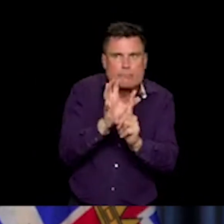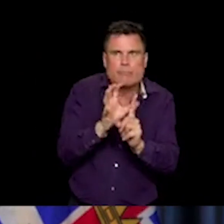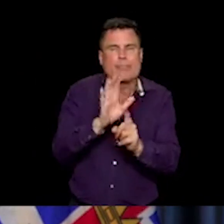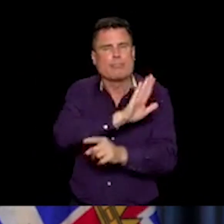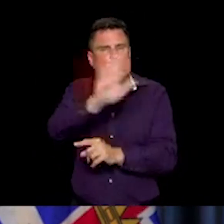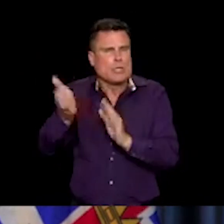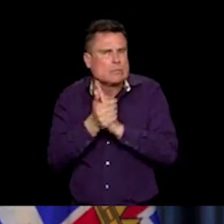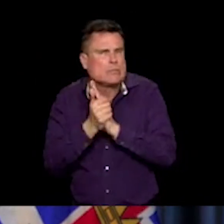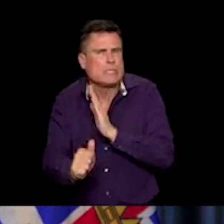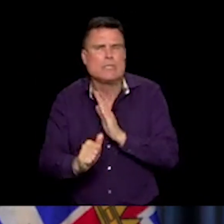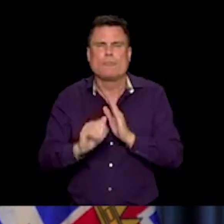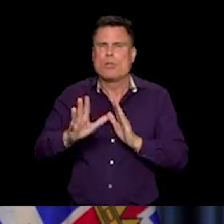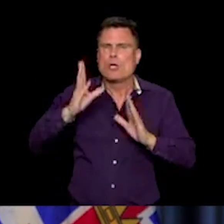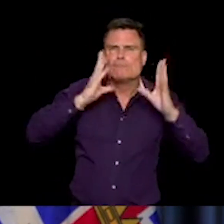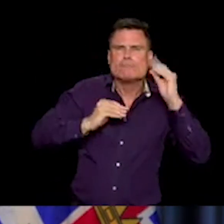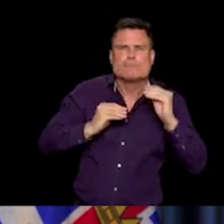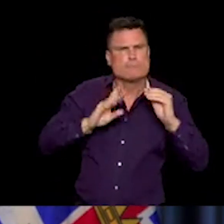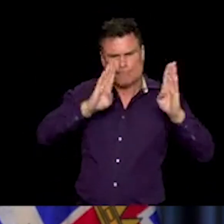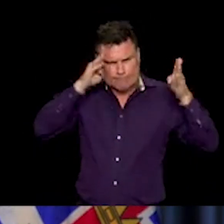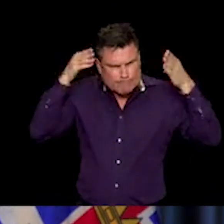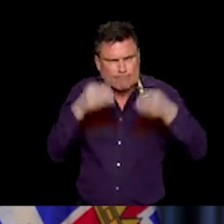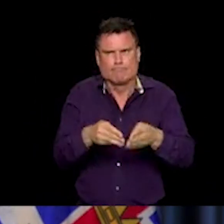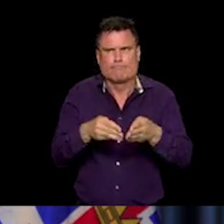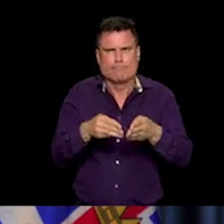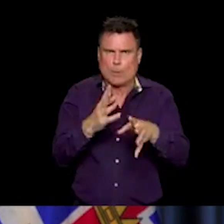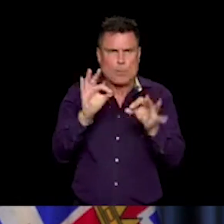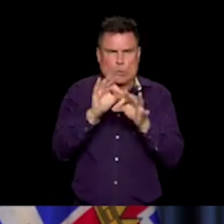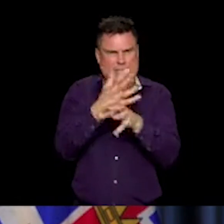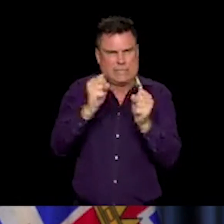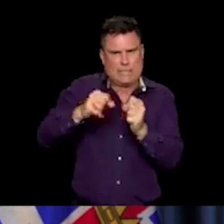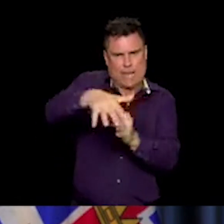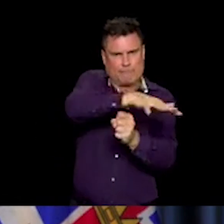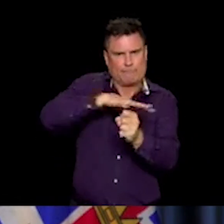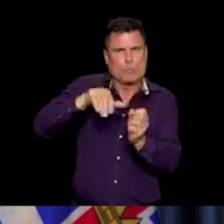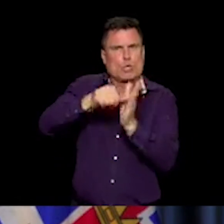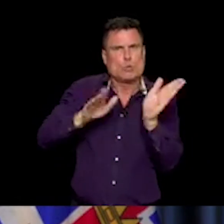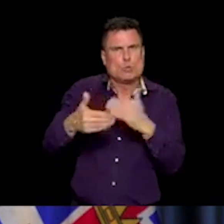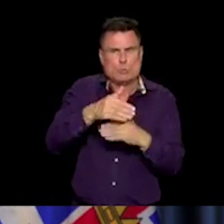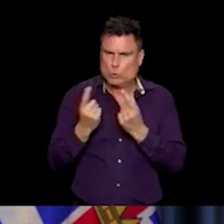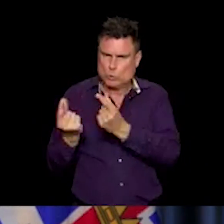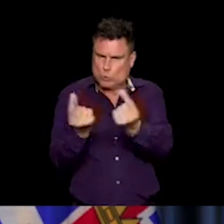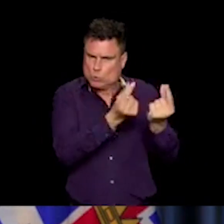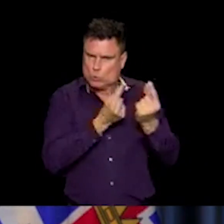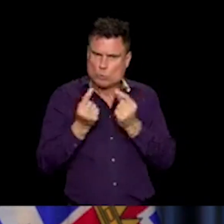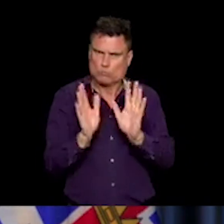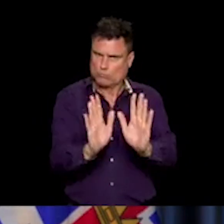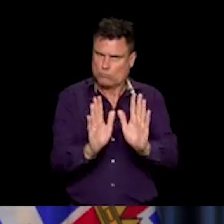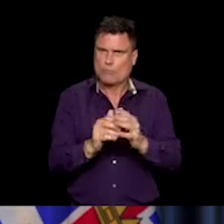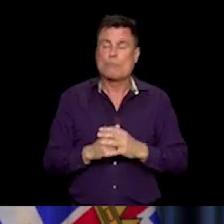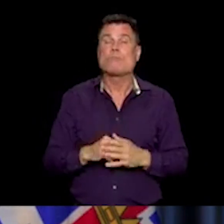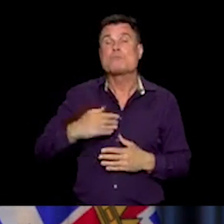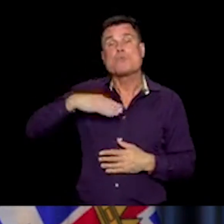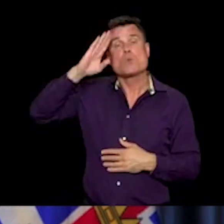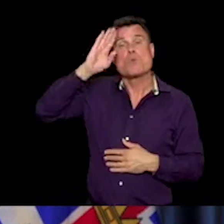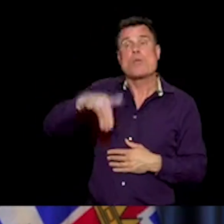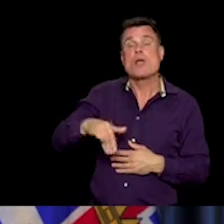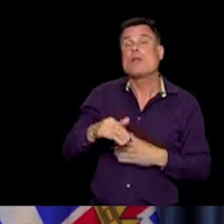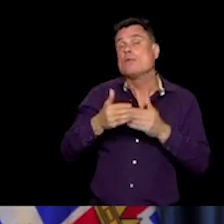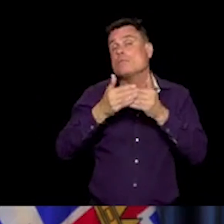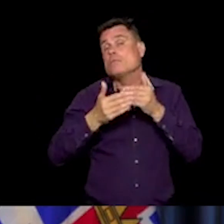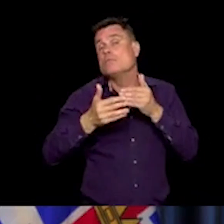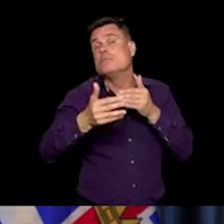word in delivering on surgery renewal. Important because as much as surgery renewal depends on those in the operating room, it